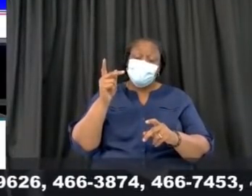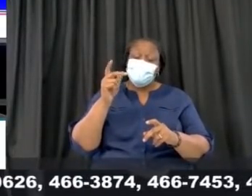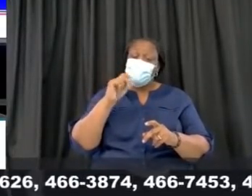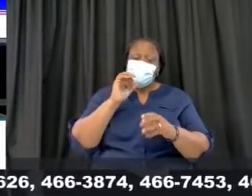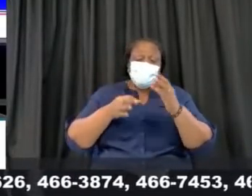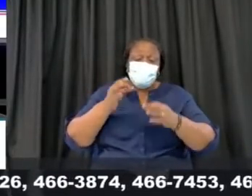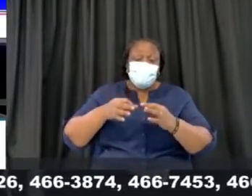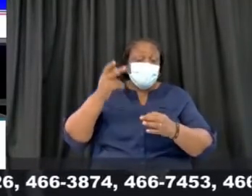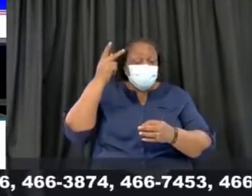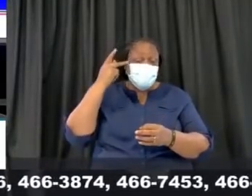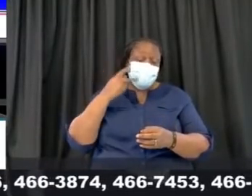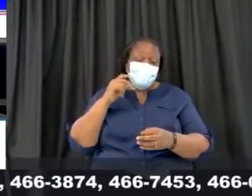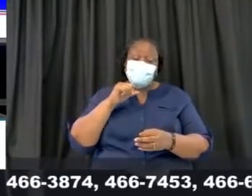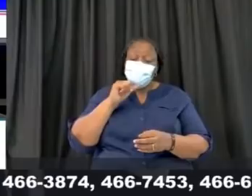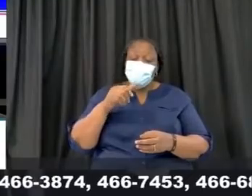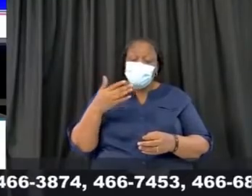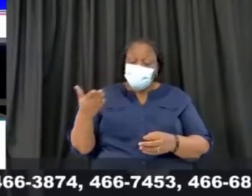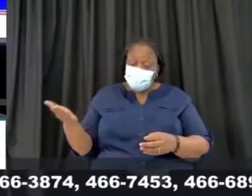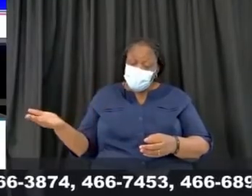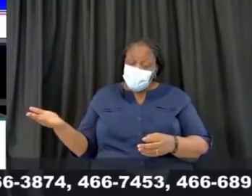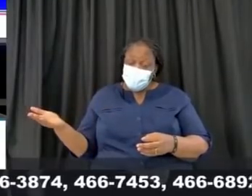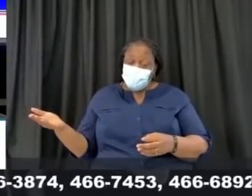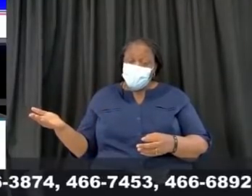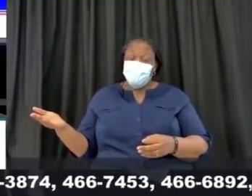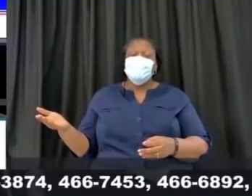these symptoms.